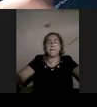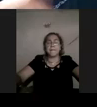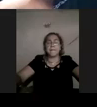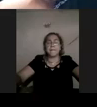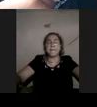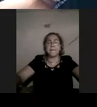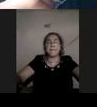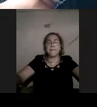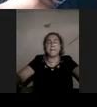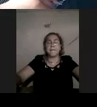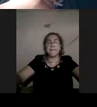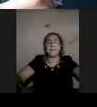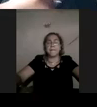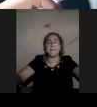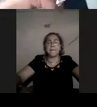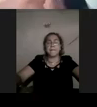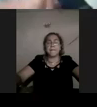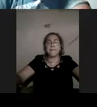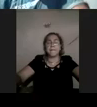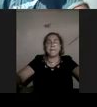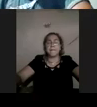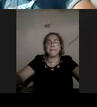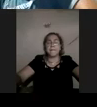I give you 5 minutes.